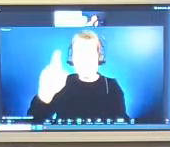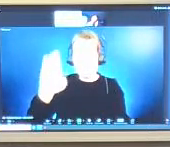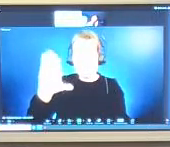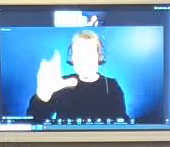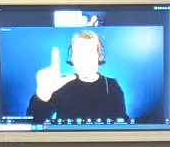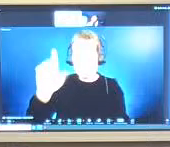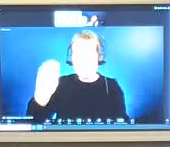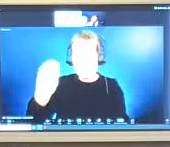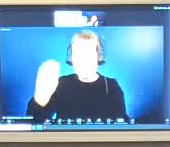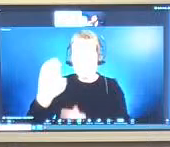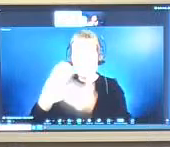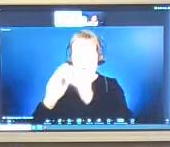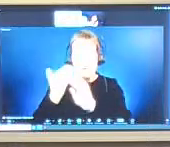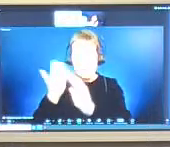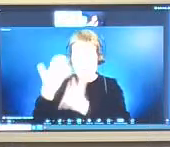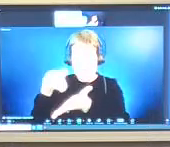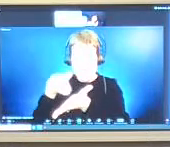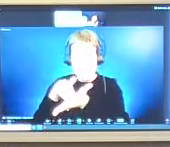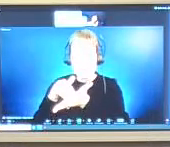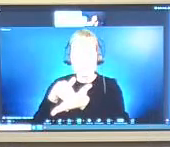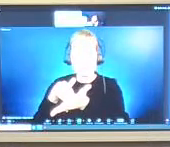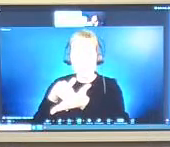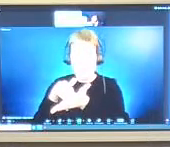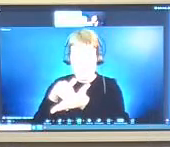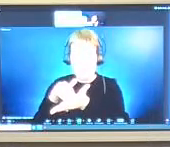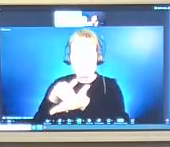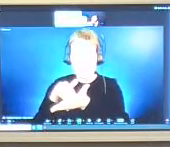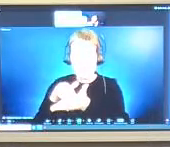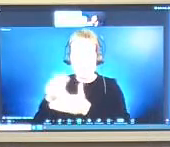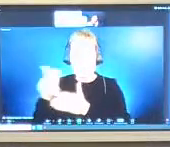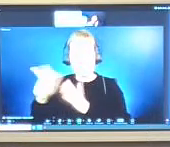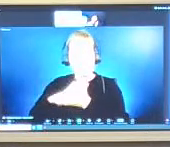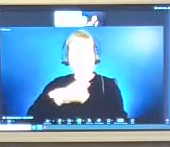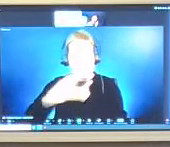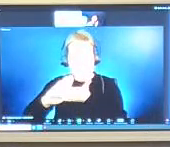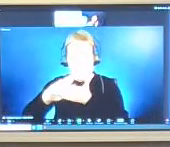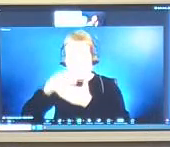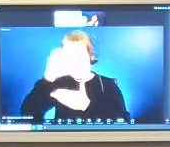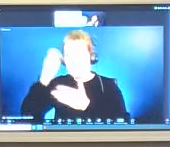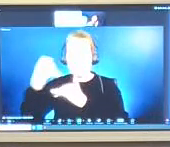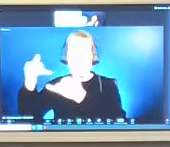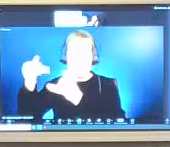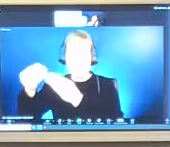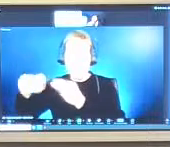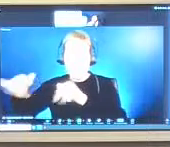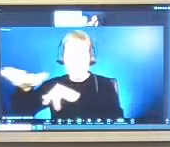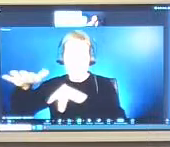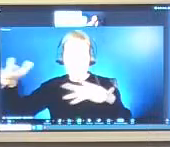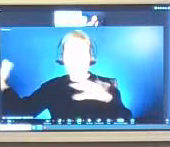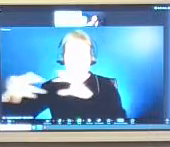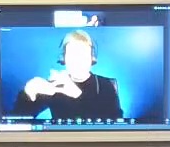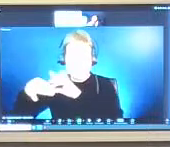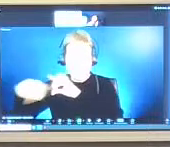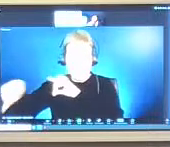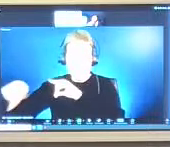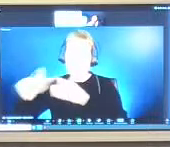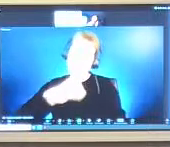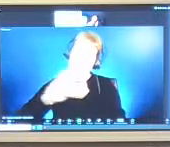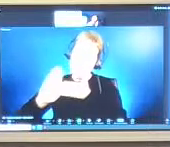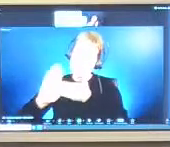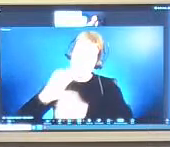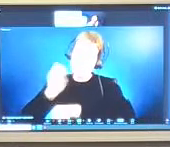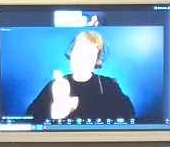the accessible playground that's there. It would be nice to have the event there again.